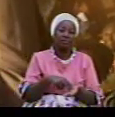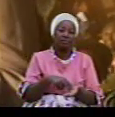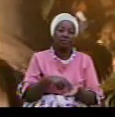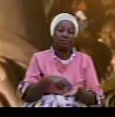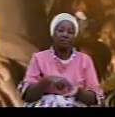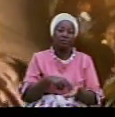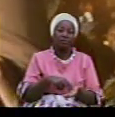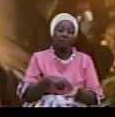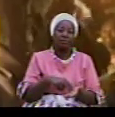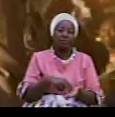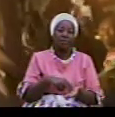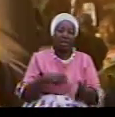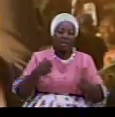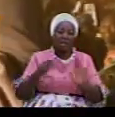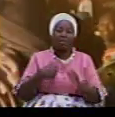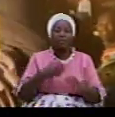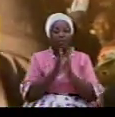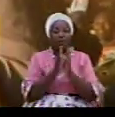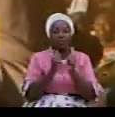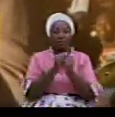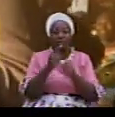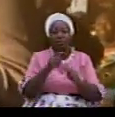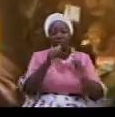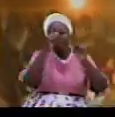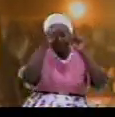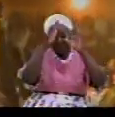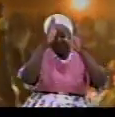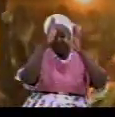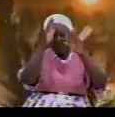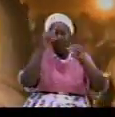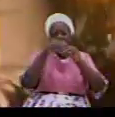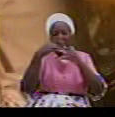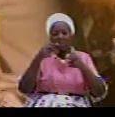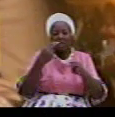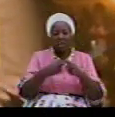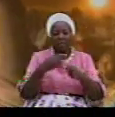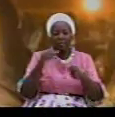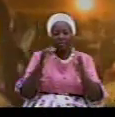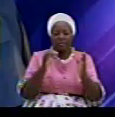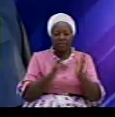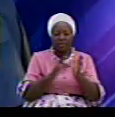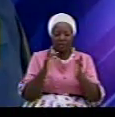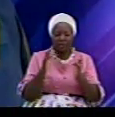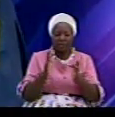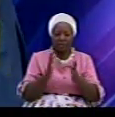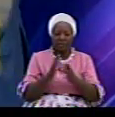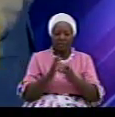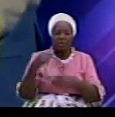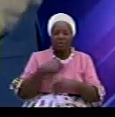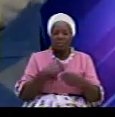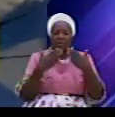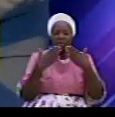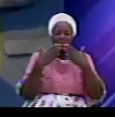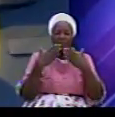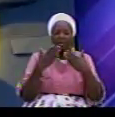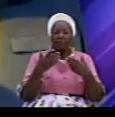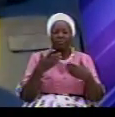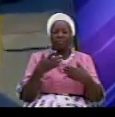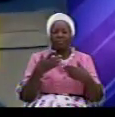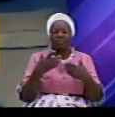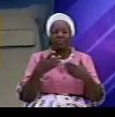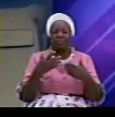Let me pray with you. Father, in the name of Jesus, we thank you